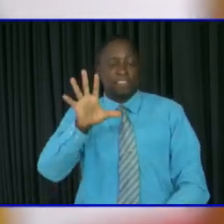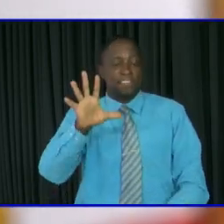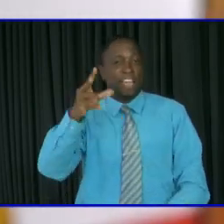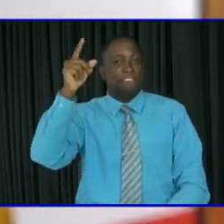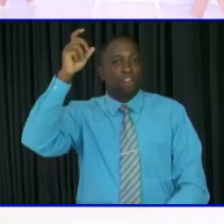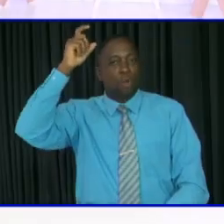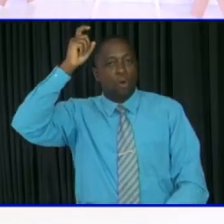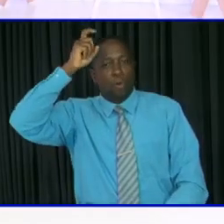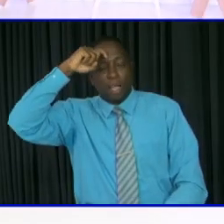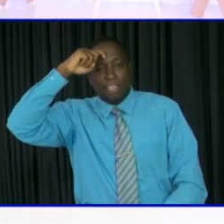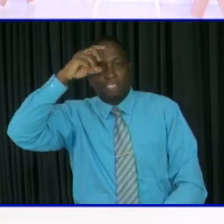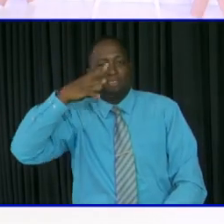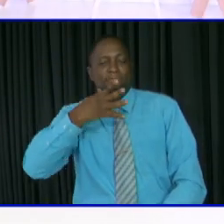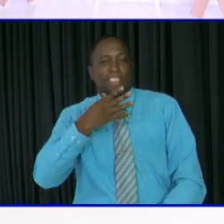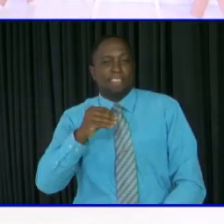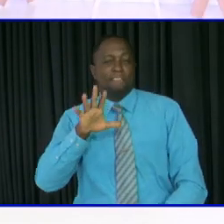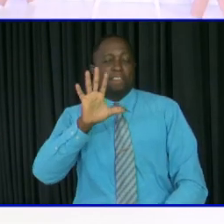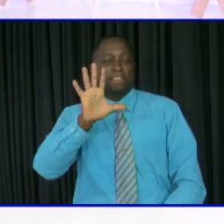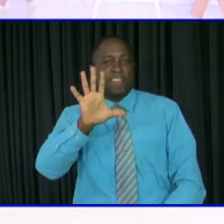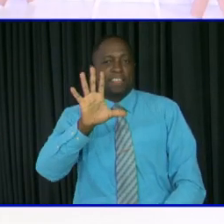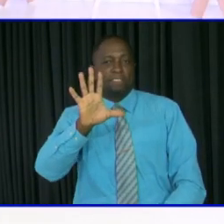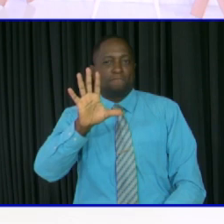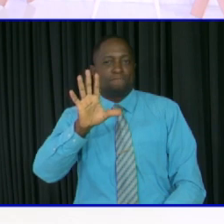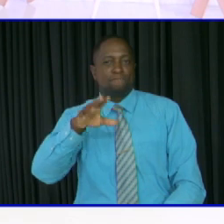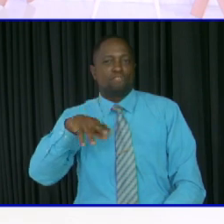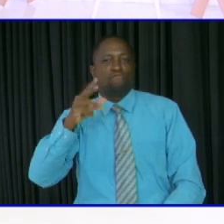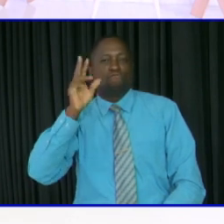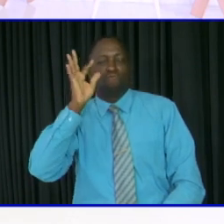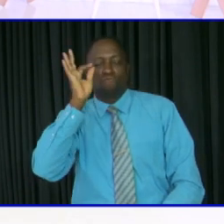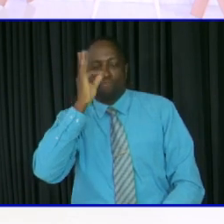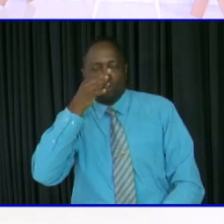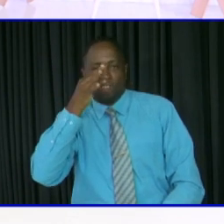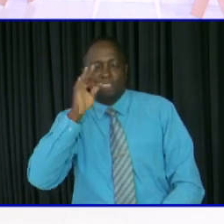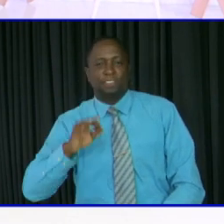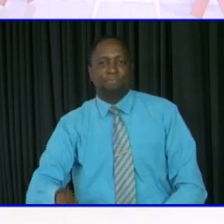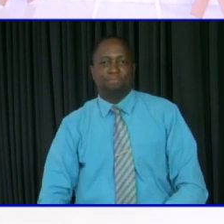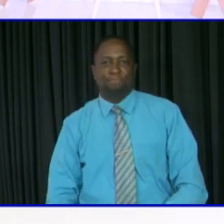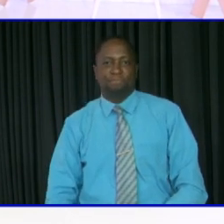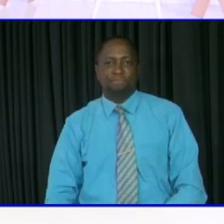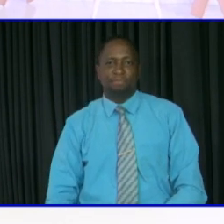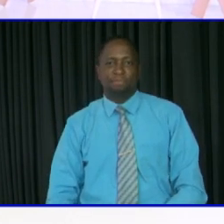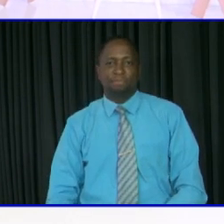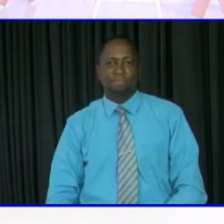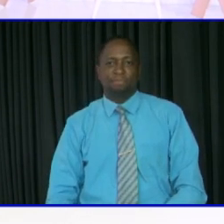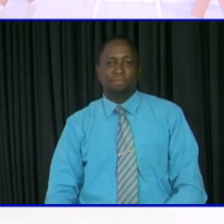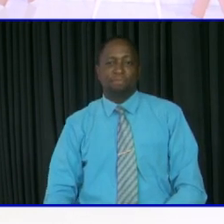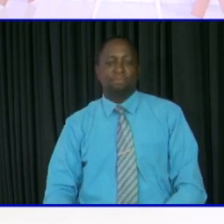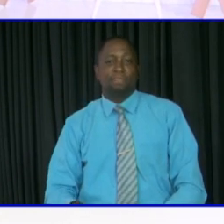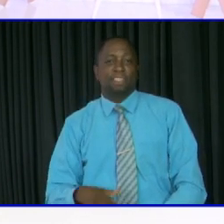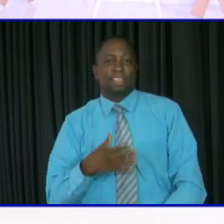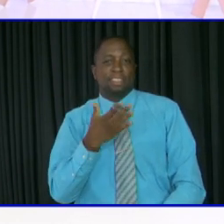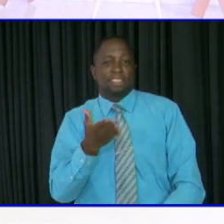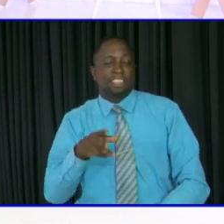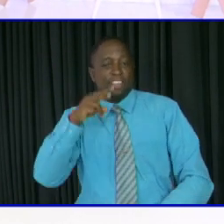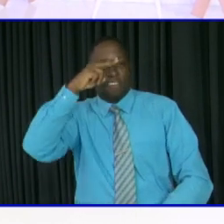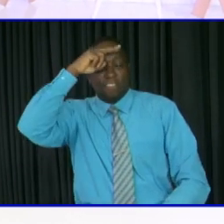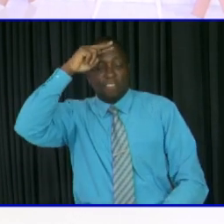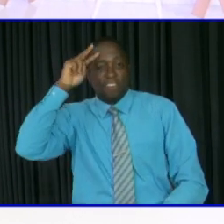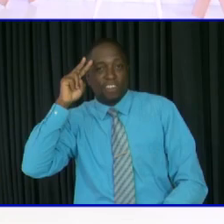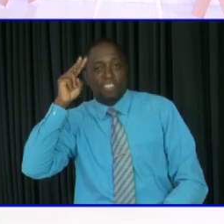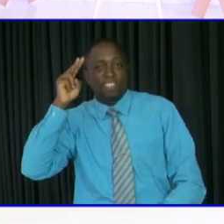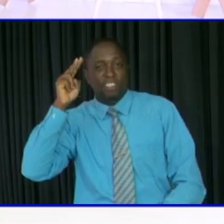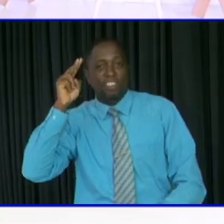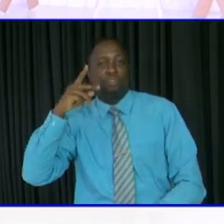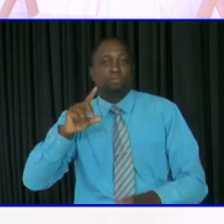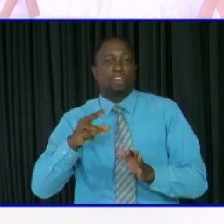wise, and five of them were otherwise. These virgins, they symbolize those who would be